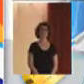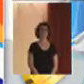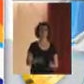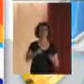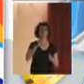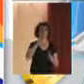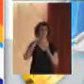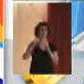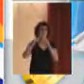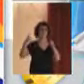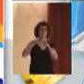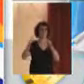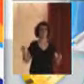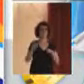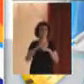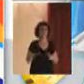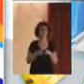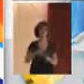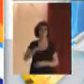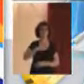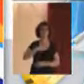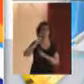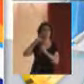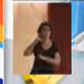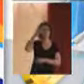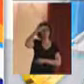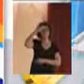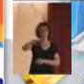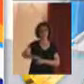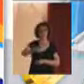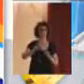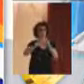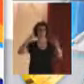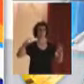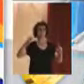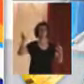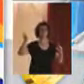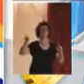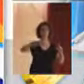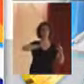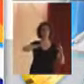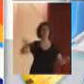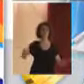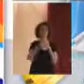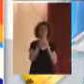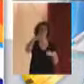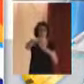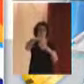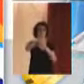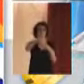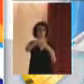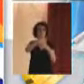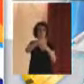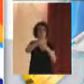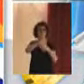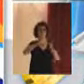so that you can see the screens, the different slides of this social network. You see the homepage here, where you